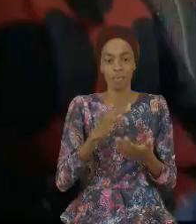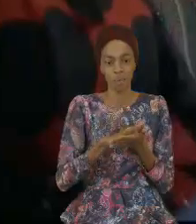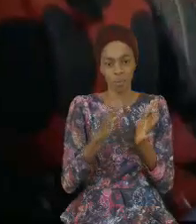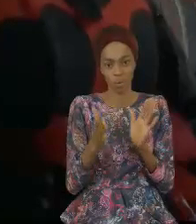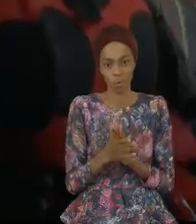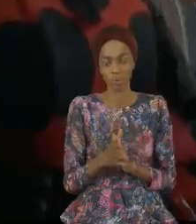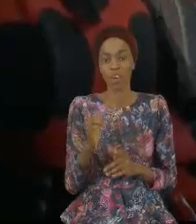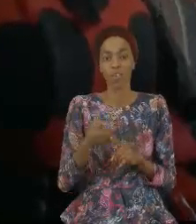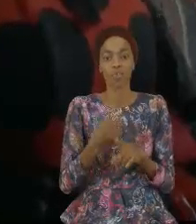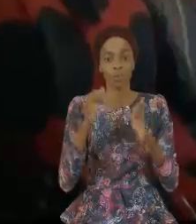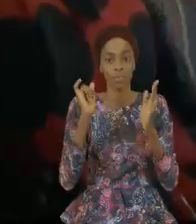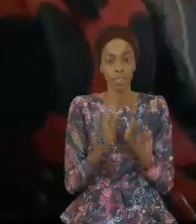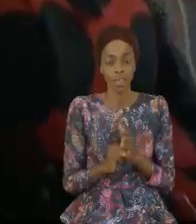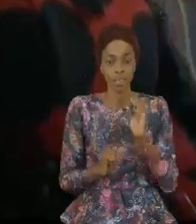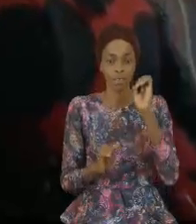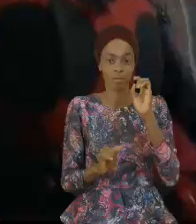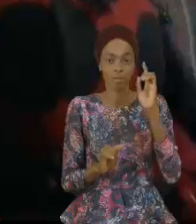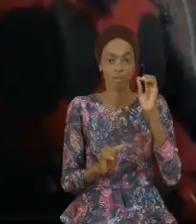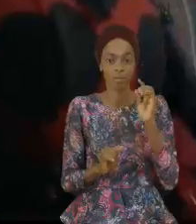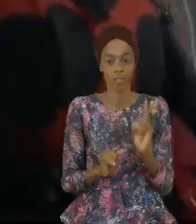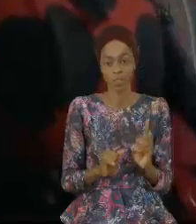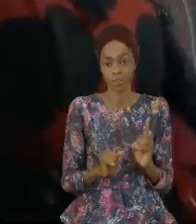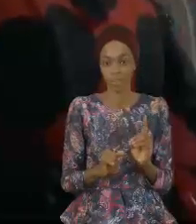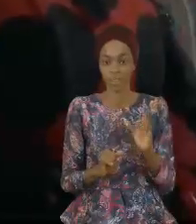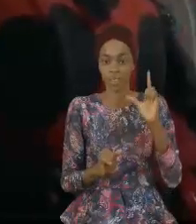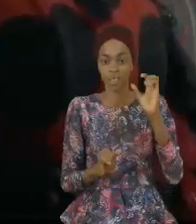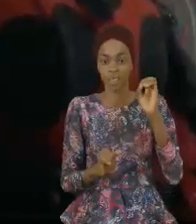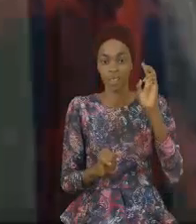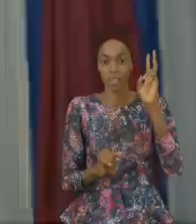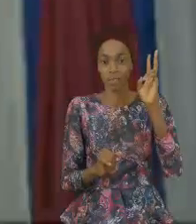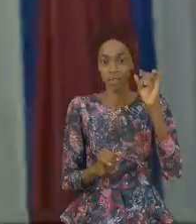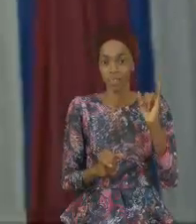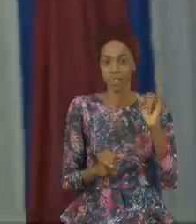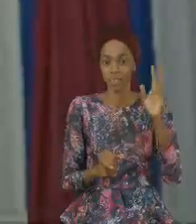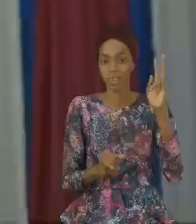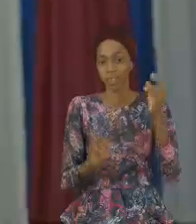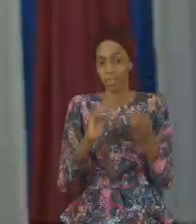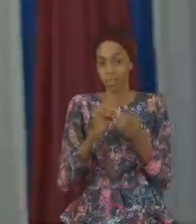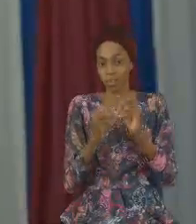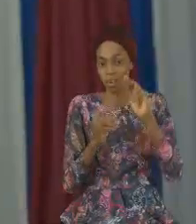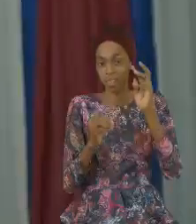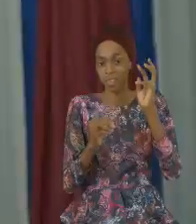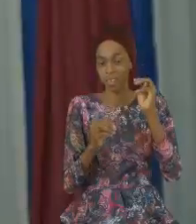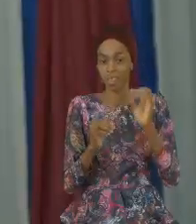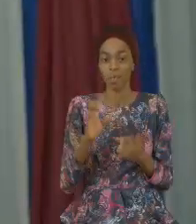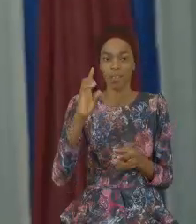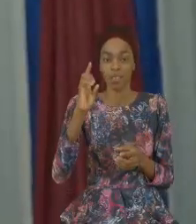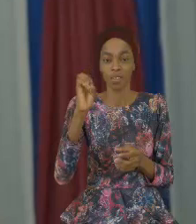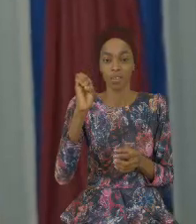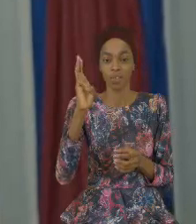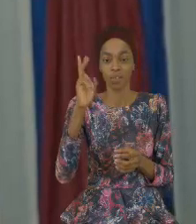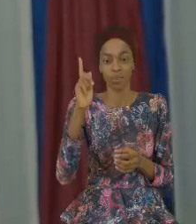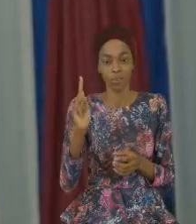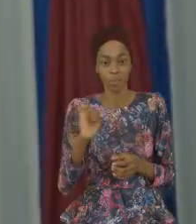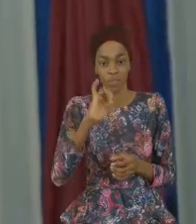that, Exodus, Leviticus, Numbers, Deuteronomy,